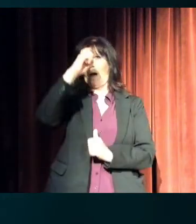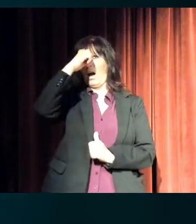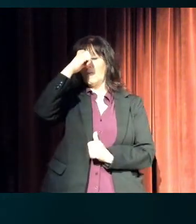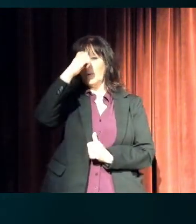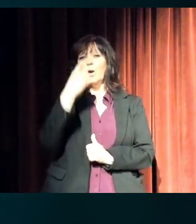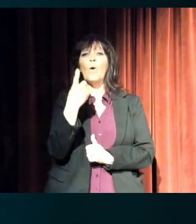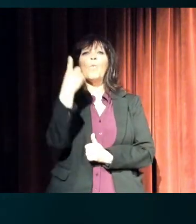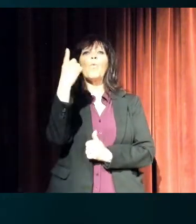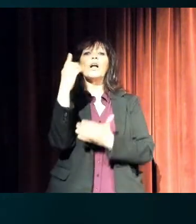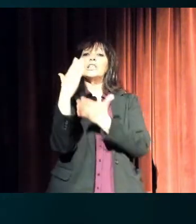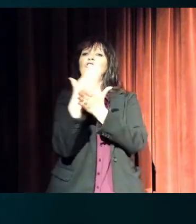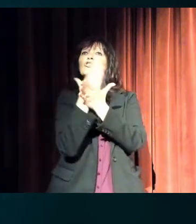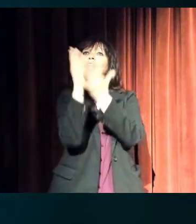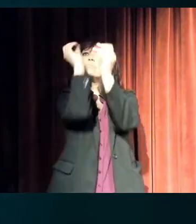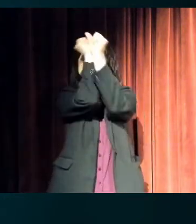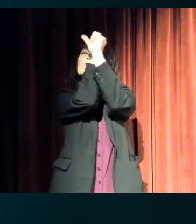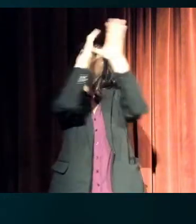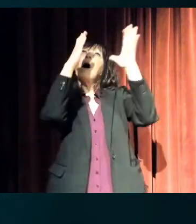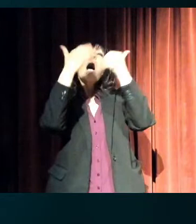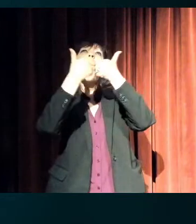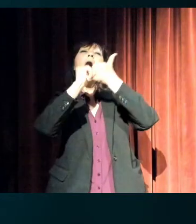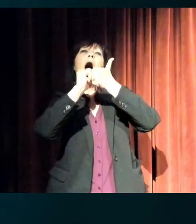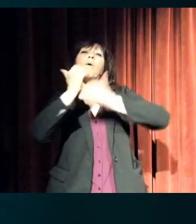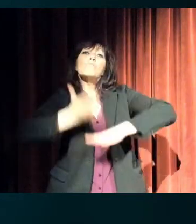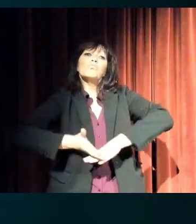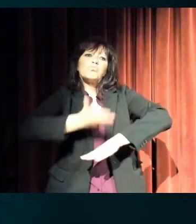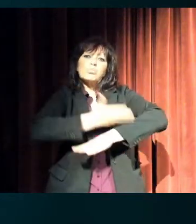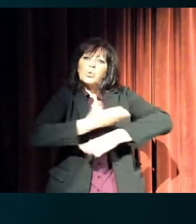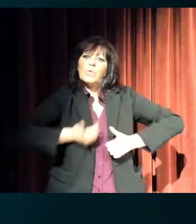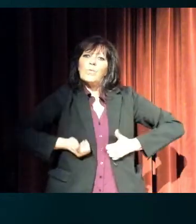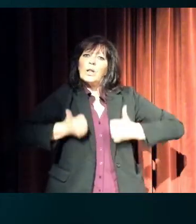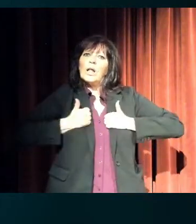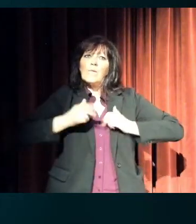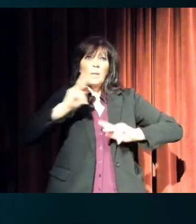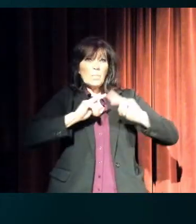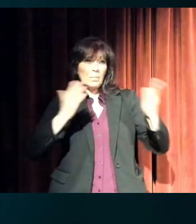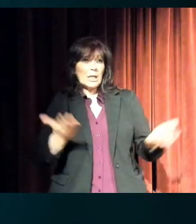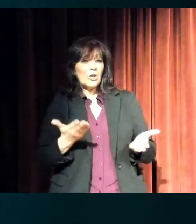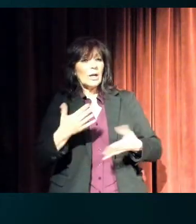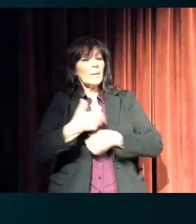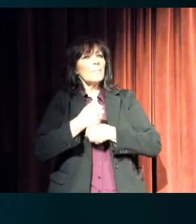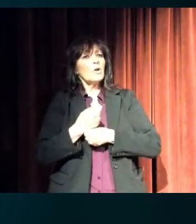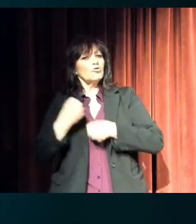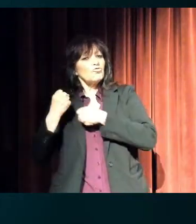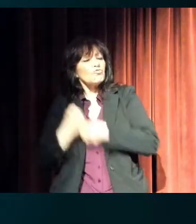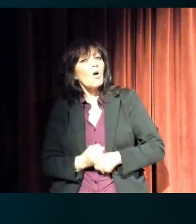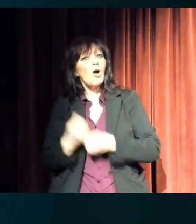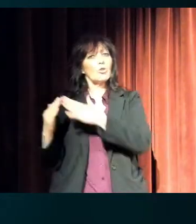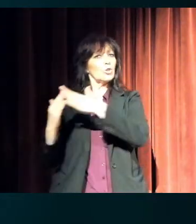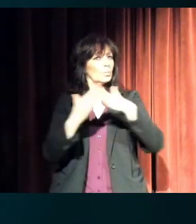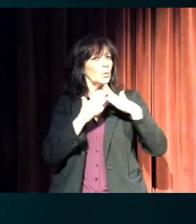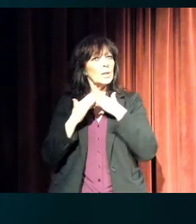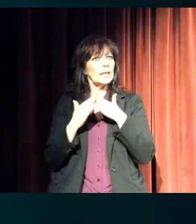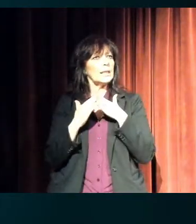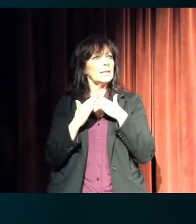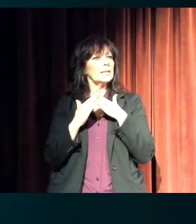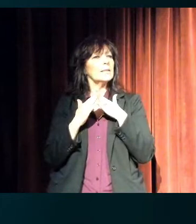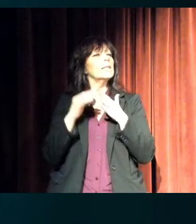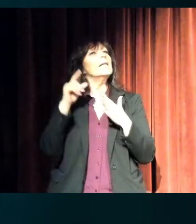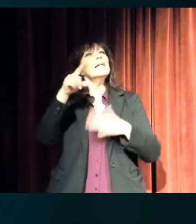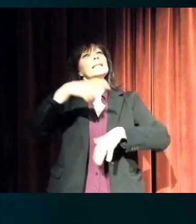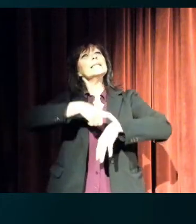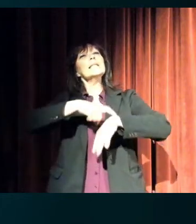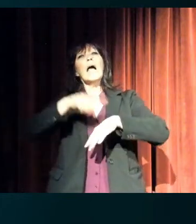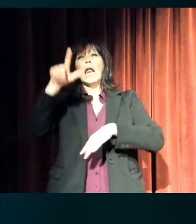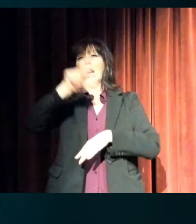one shared vision of how we can improve the lives of our residents and create a stronger and more vibrant community for us all. In a time